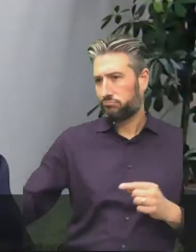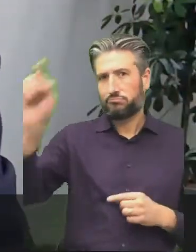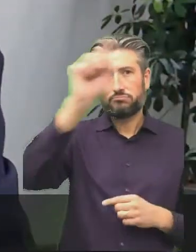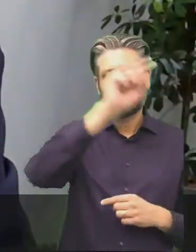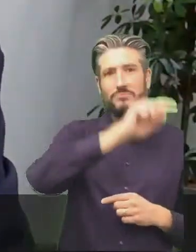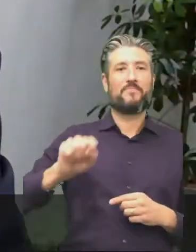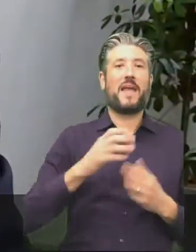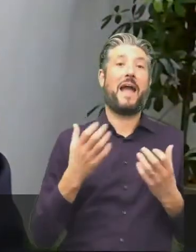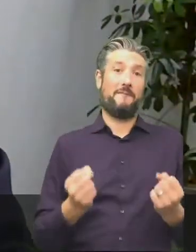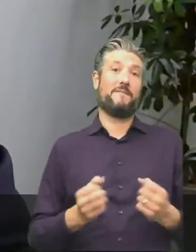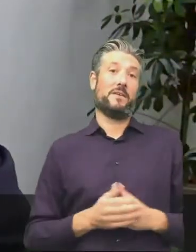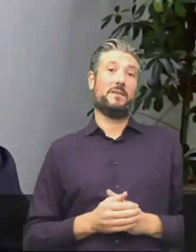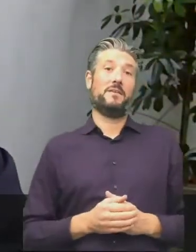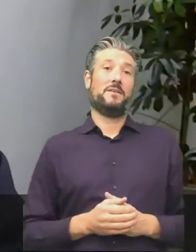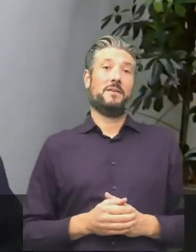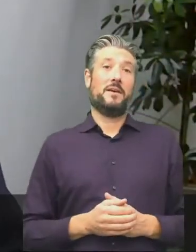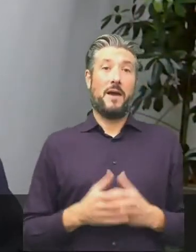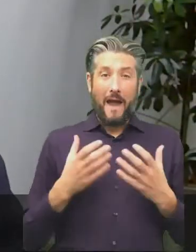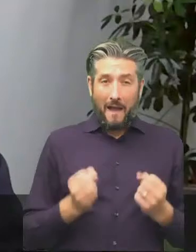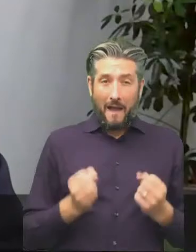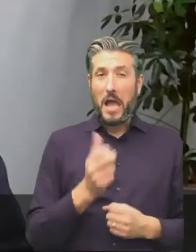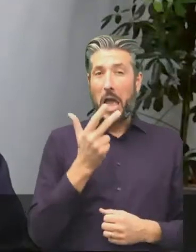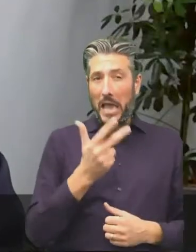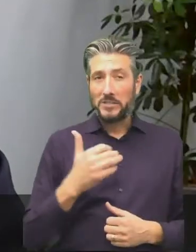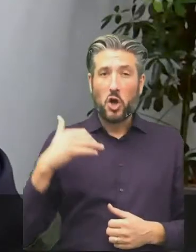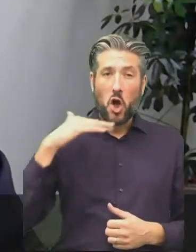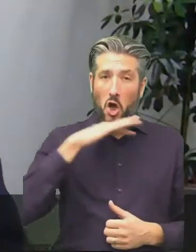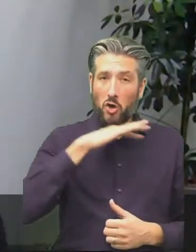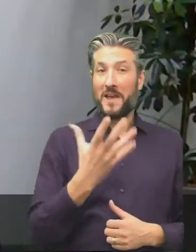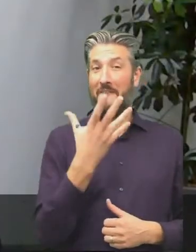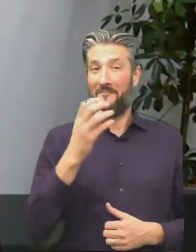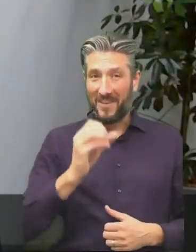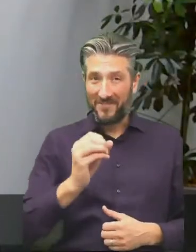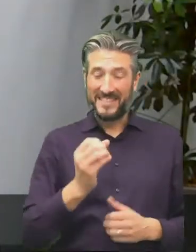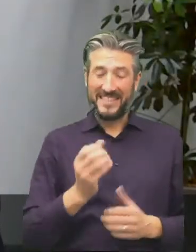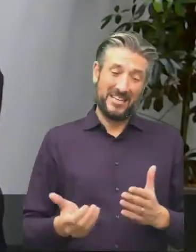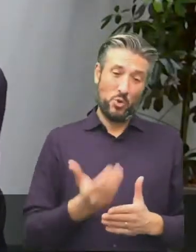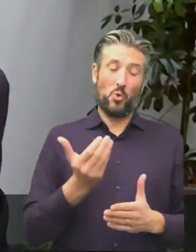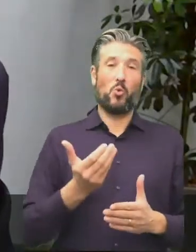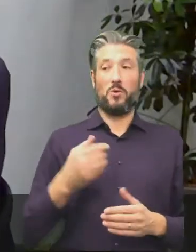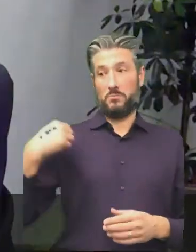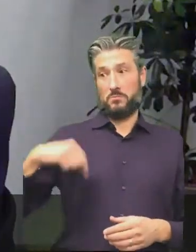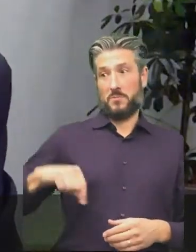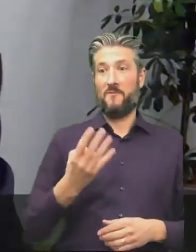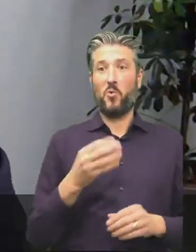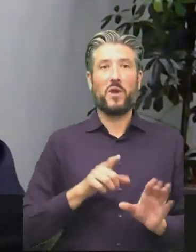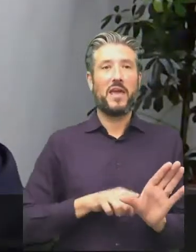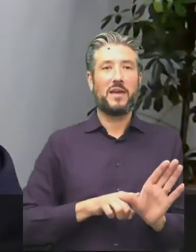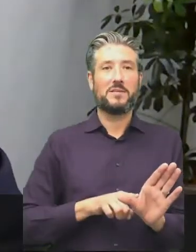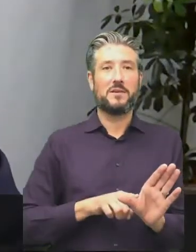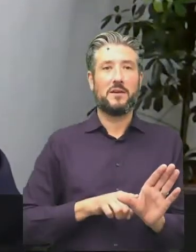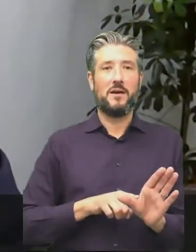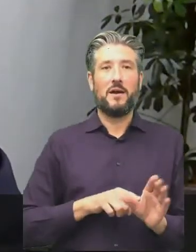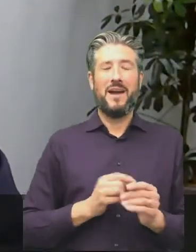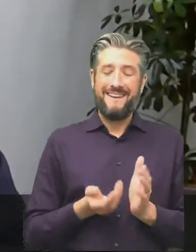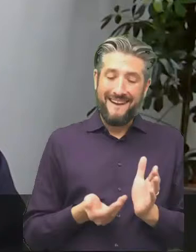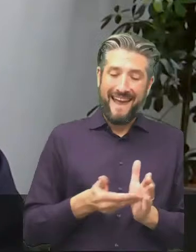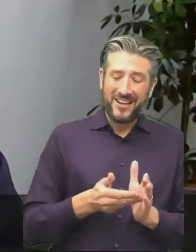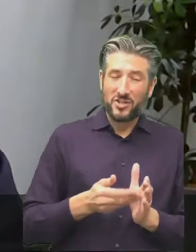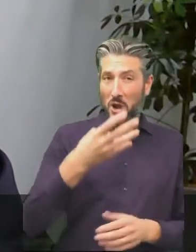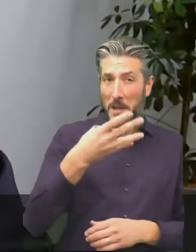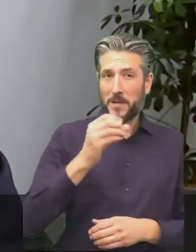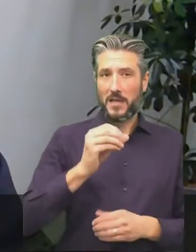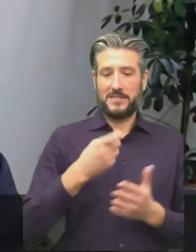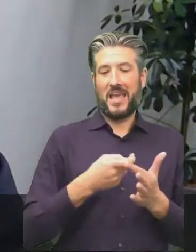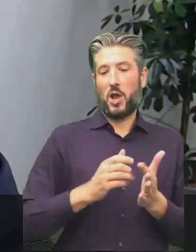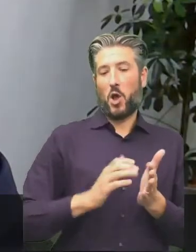got to 150 in just 4 years. In the last few months, we've added another 90 kilometres of cycle lanes, which is